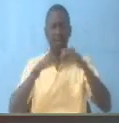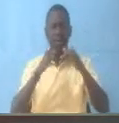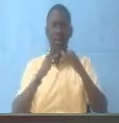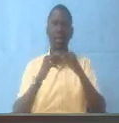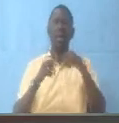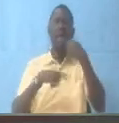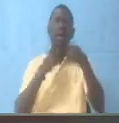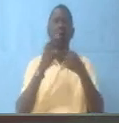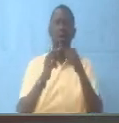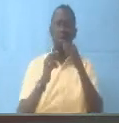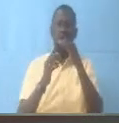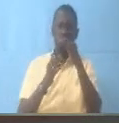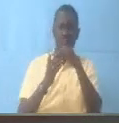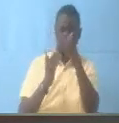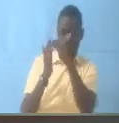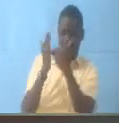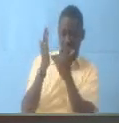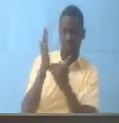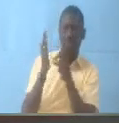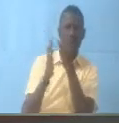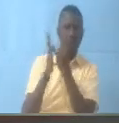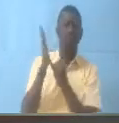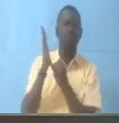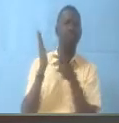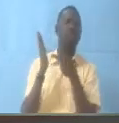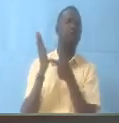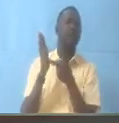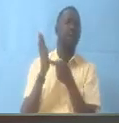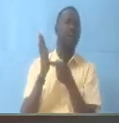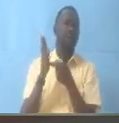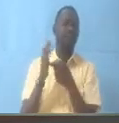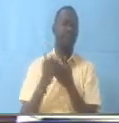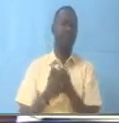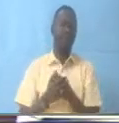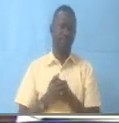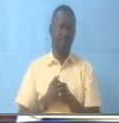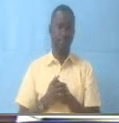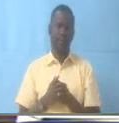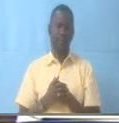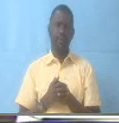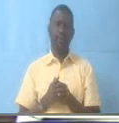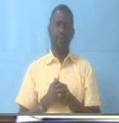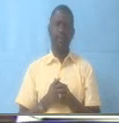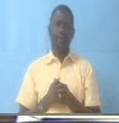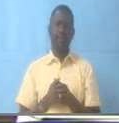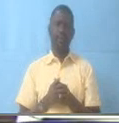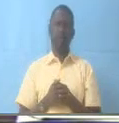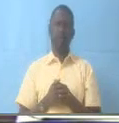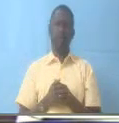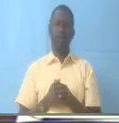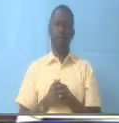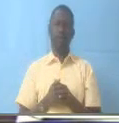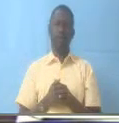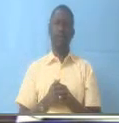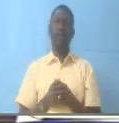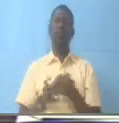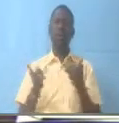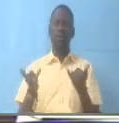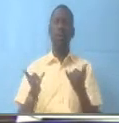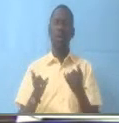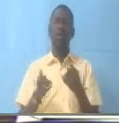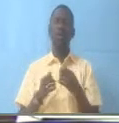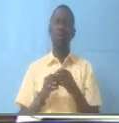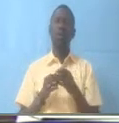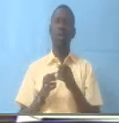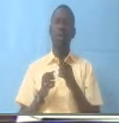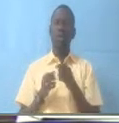daal di woon nañu def ay kayit bind loo xam ne ni daal mu ngi aju ci mbir moom. Can you tell us the position of the cabinet on this issue at that